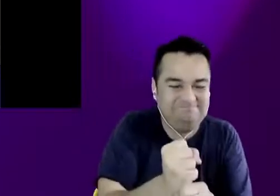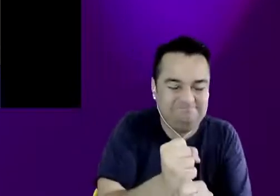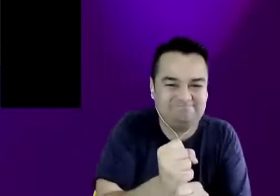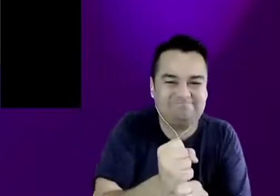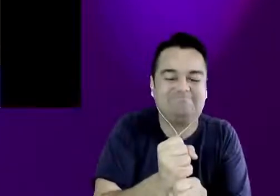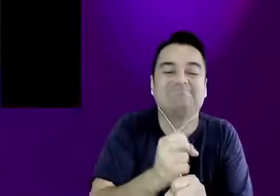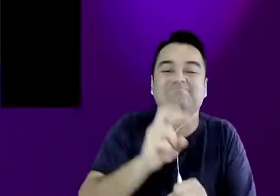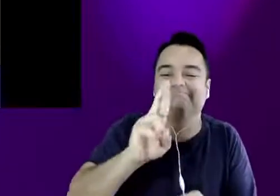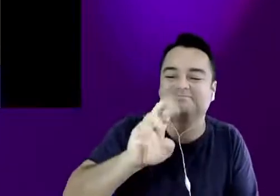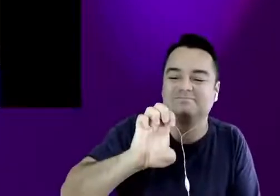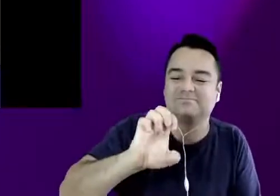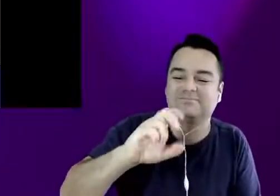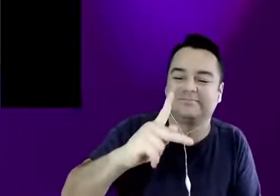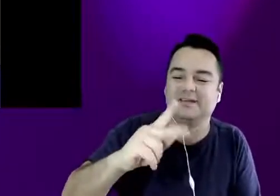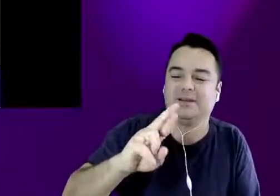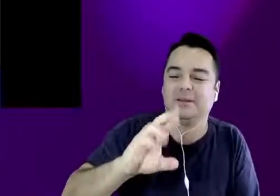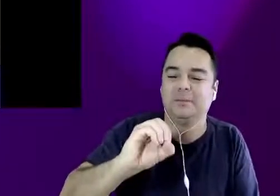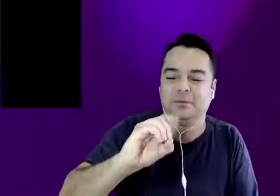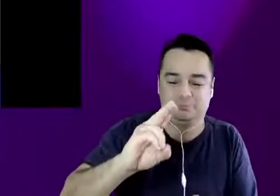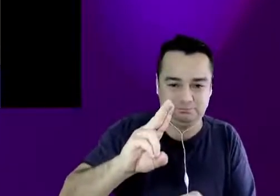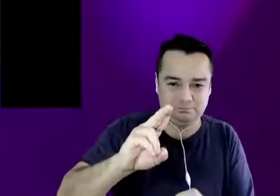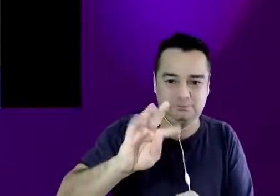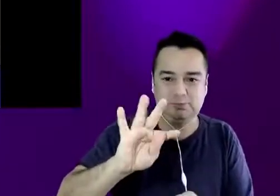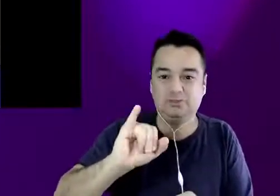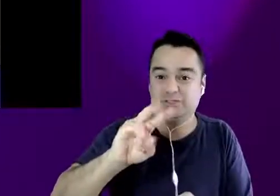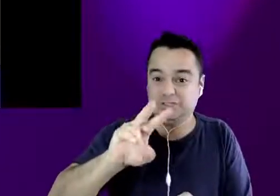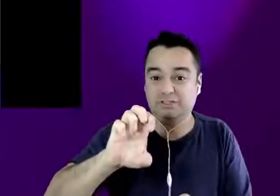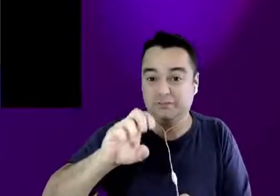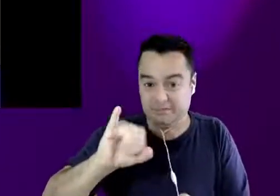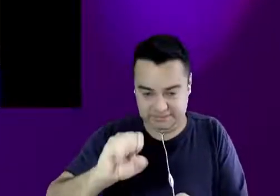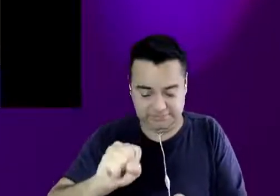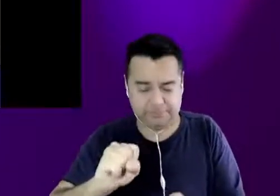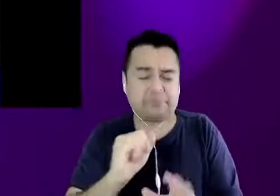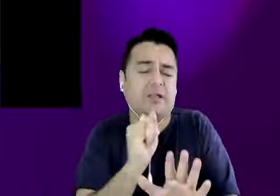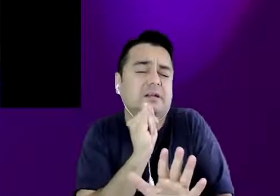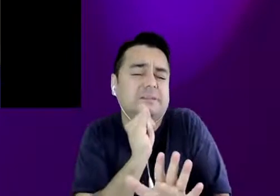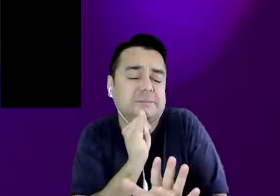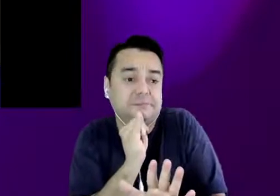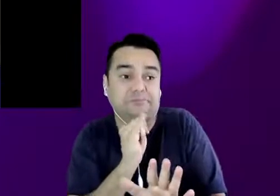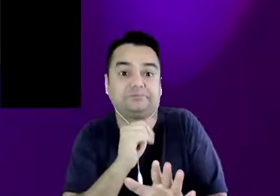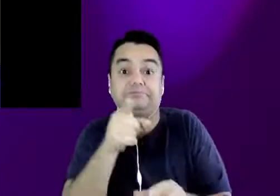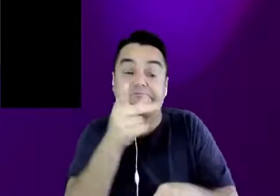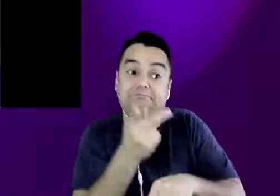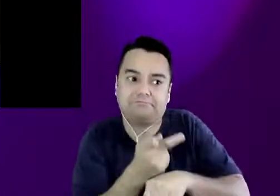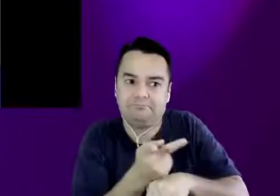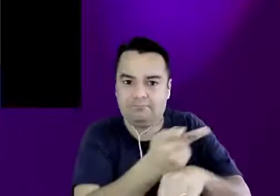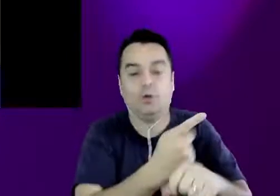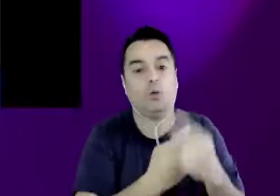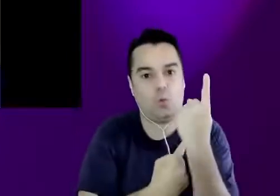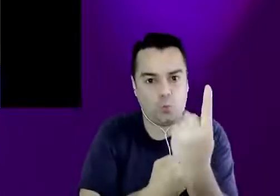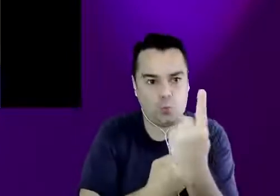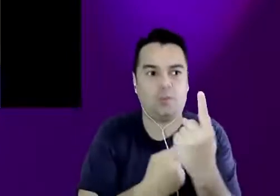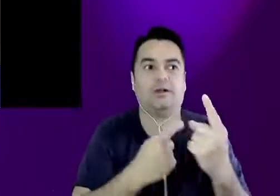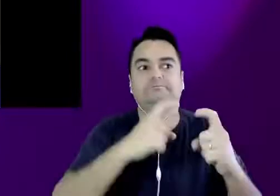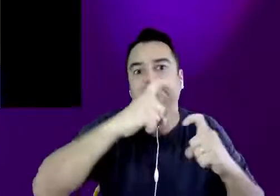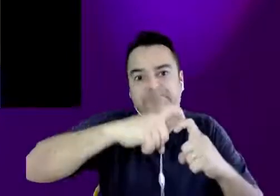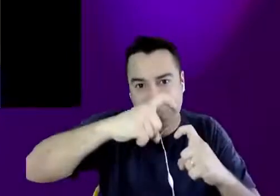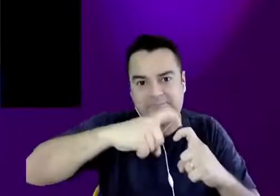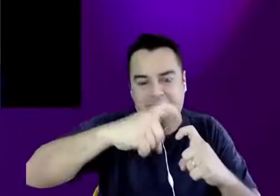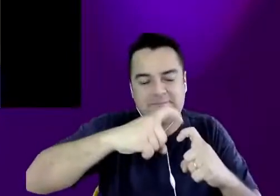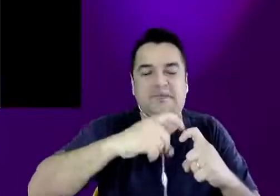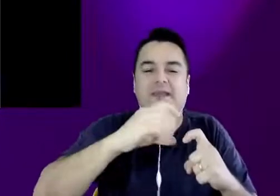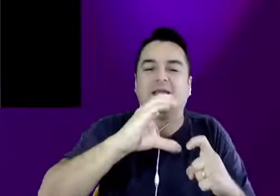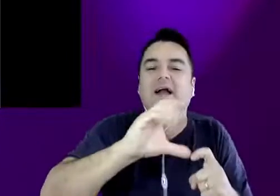clinic and then they go to another clinic, are they expecting the same results? And here is a big problem because